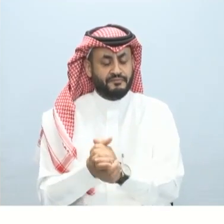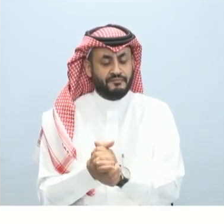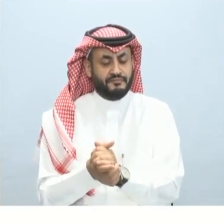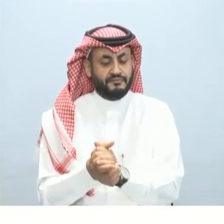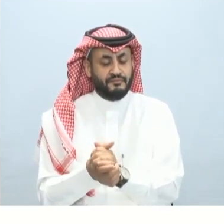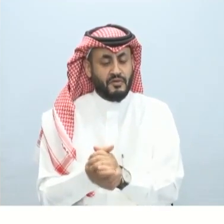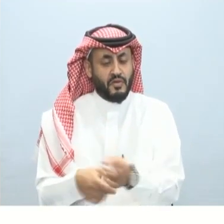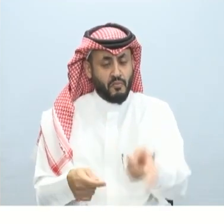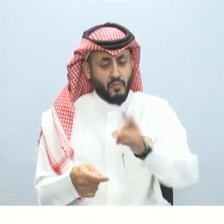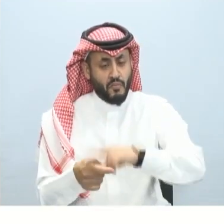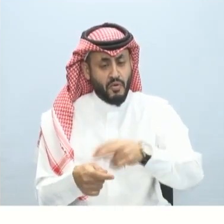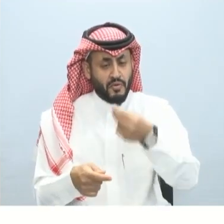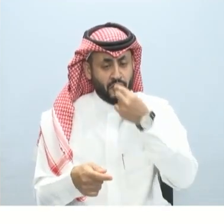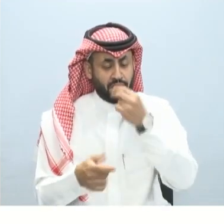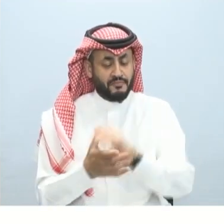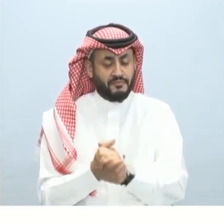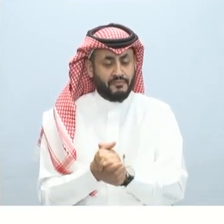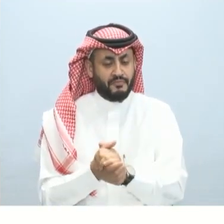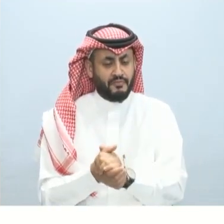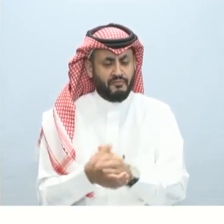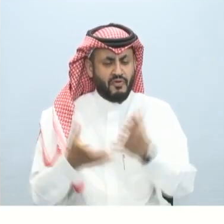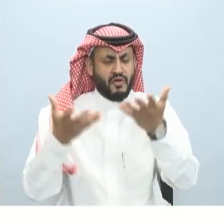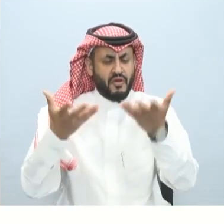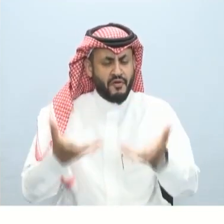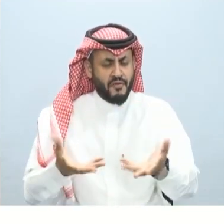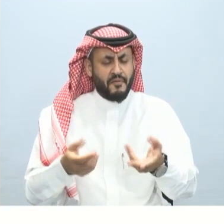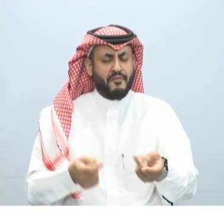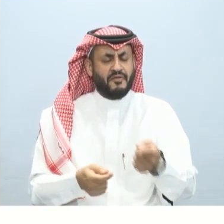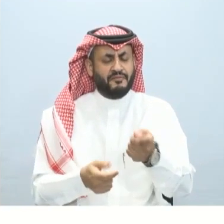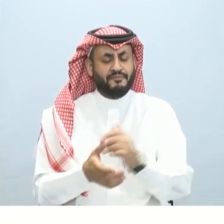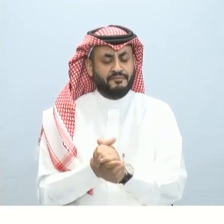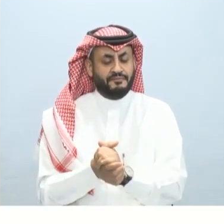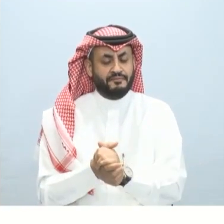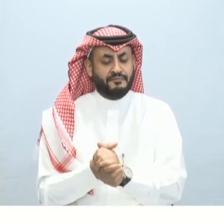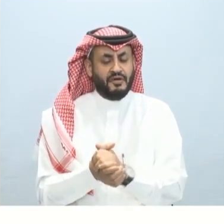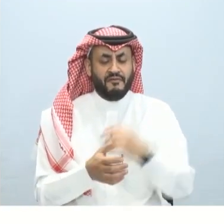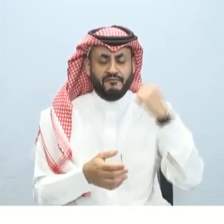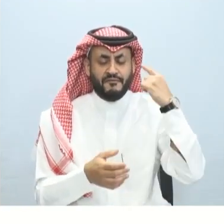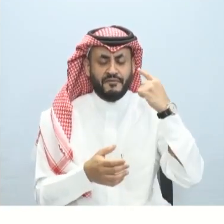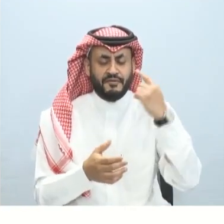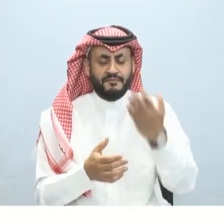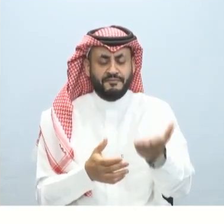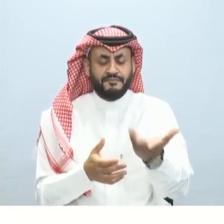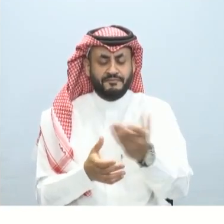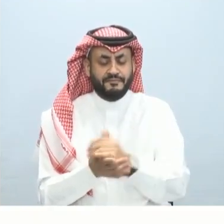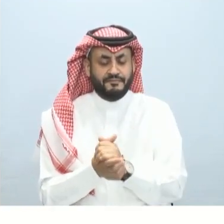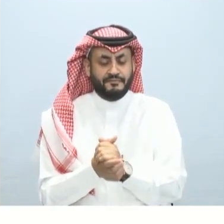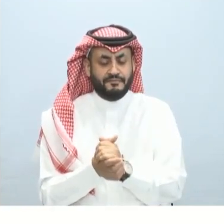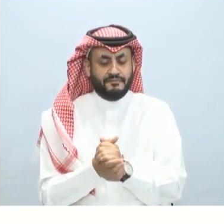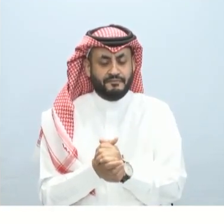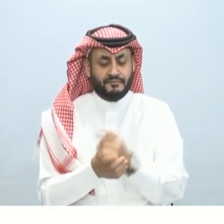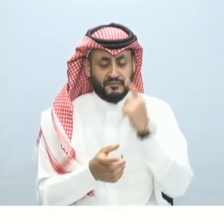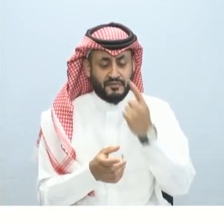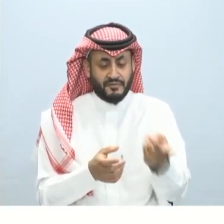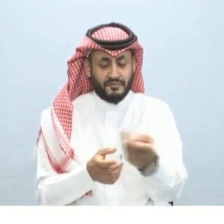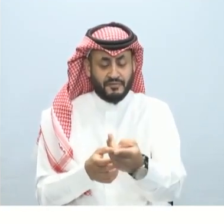The more you eat, the heavier you get. Now, when you think about it, we have here, as we said, that we have the